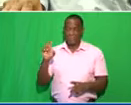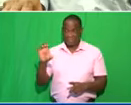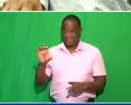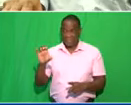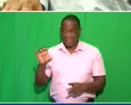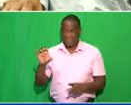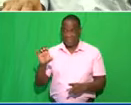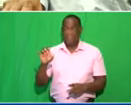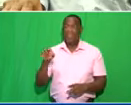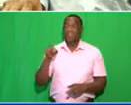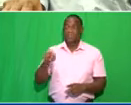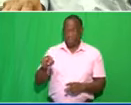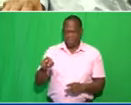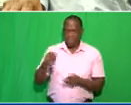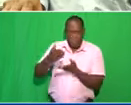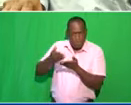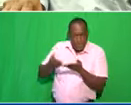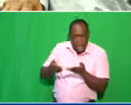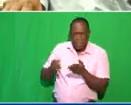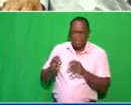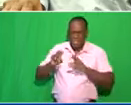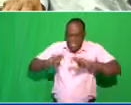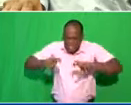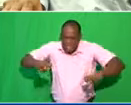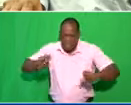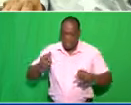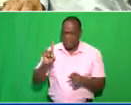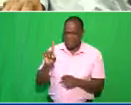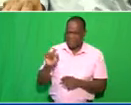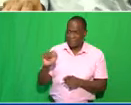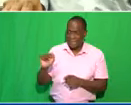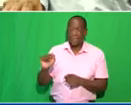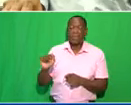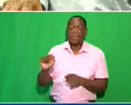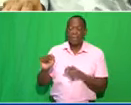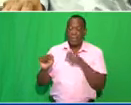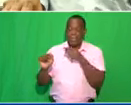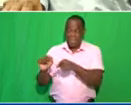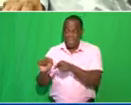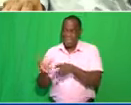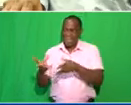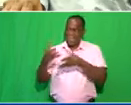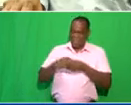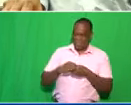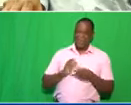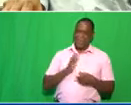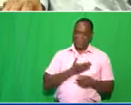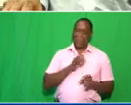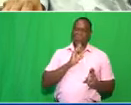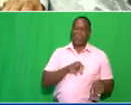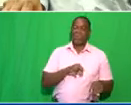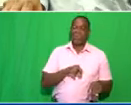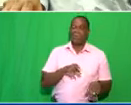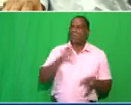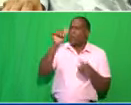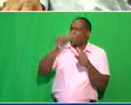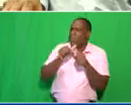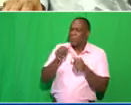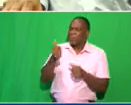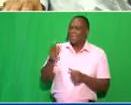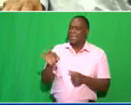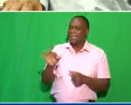evidence part. Our evidence is, of course, integrated into the report. And, of course, we all know the 1998 Task Force report on